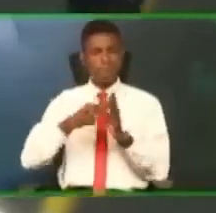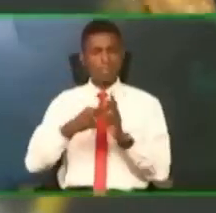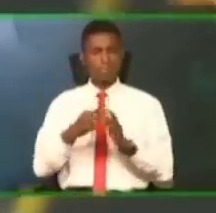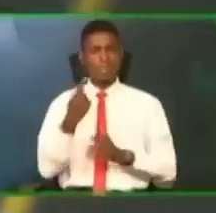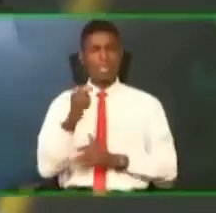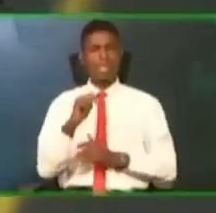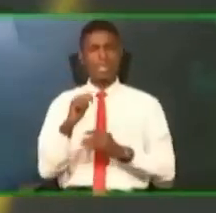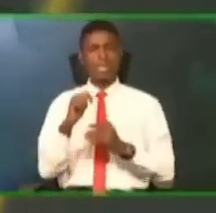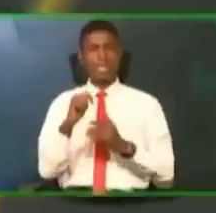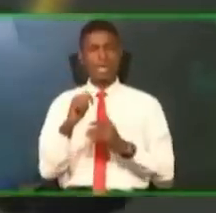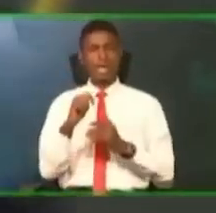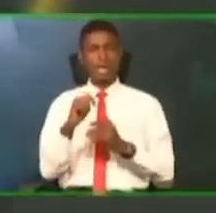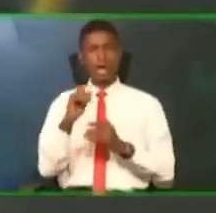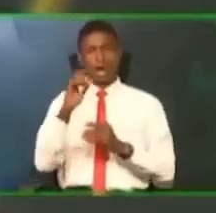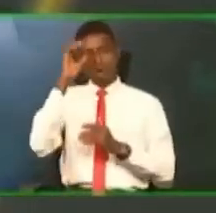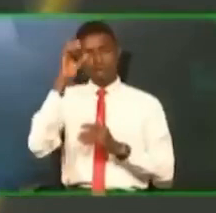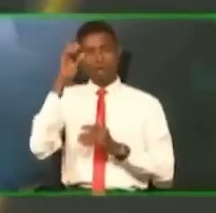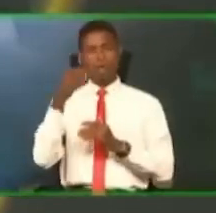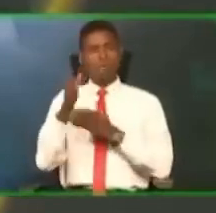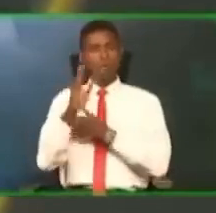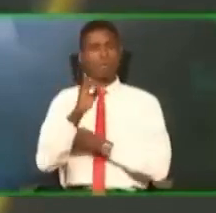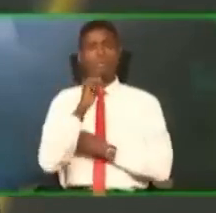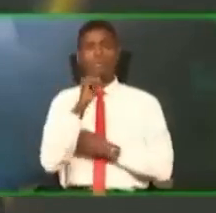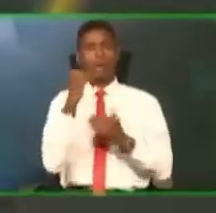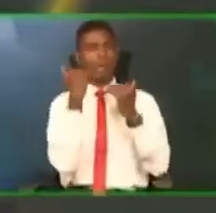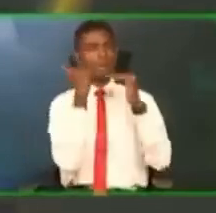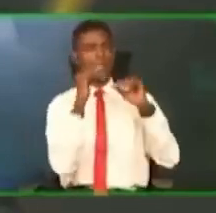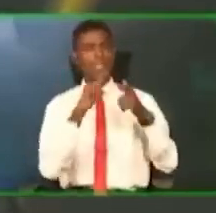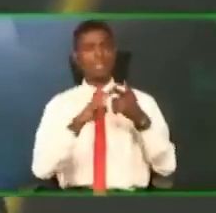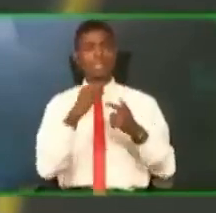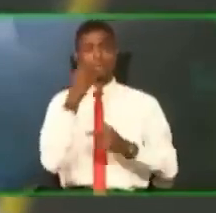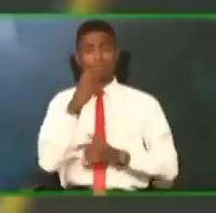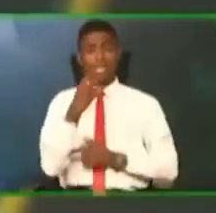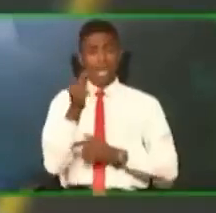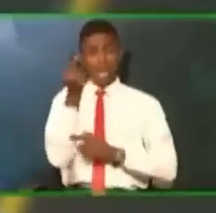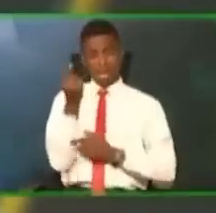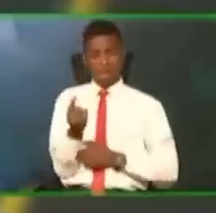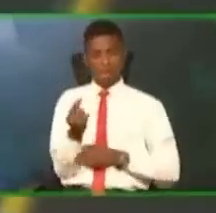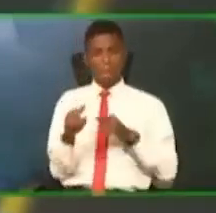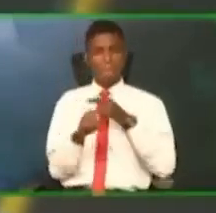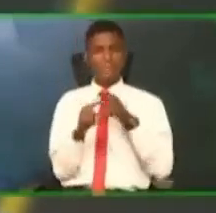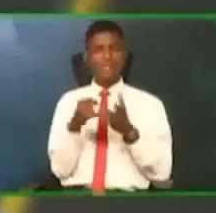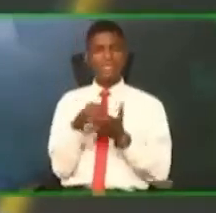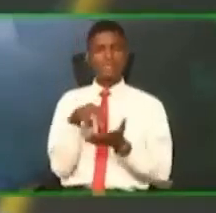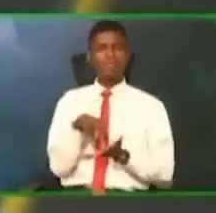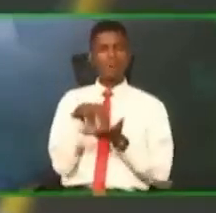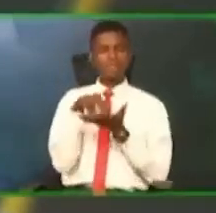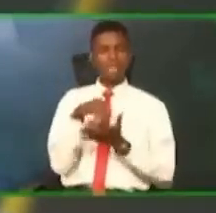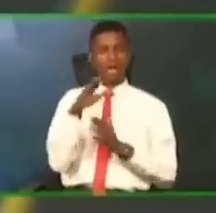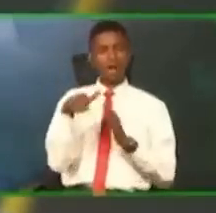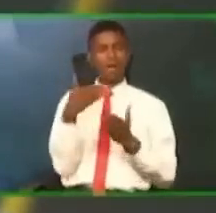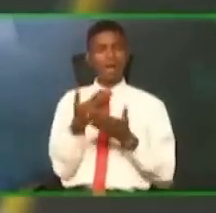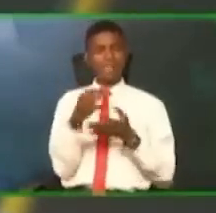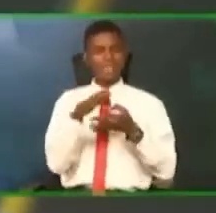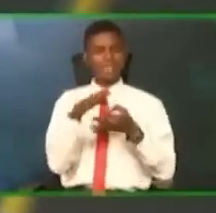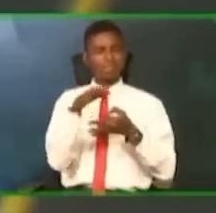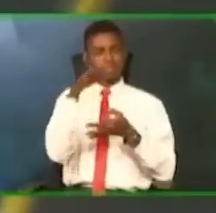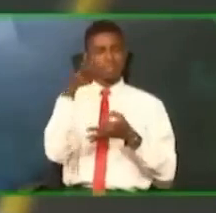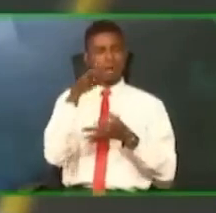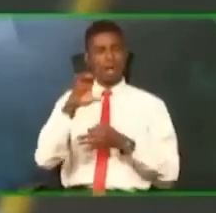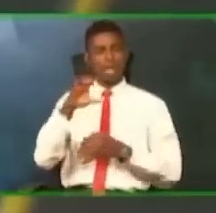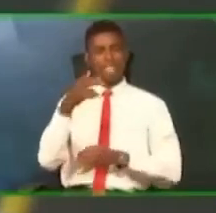the speakings of God alone, but that it represents all the spiritual